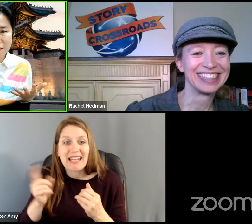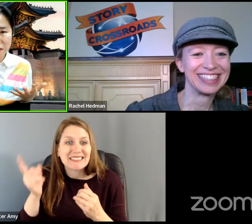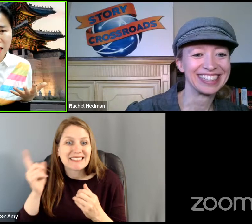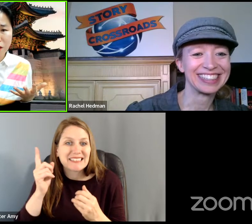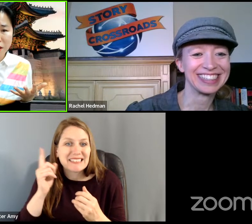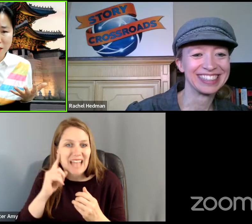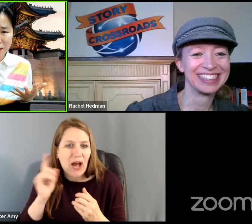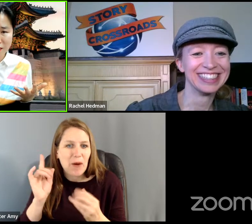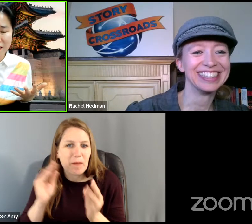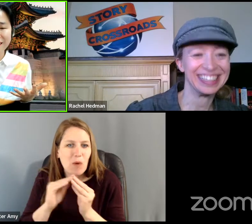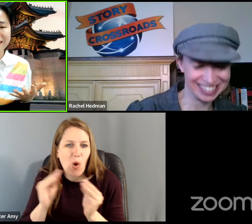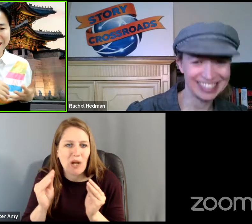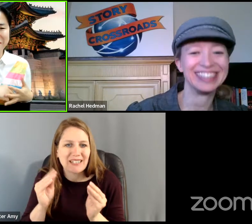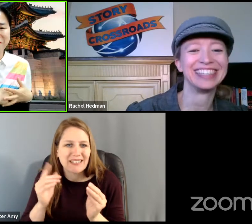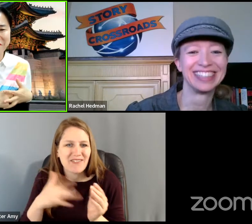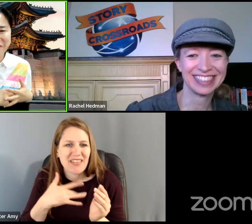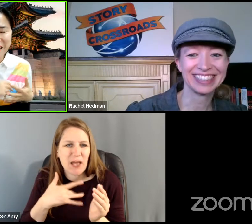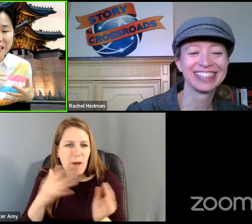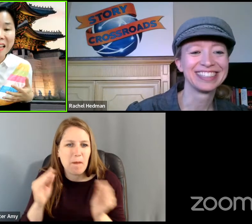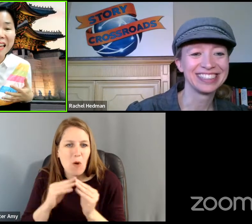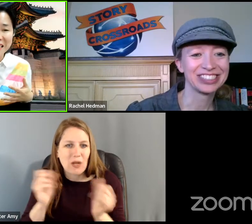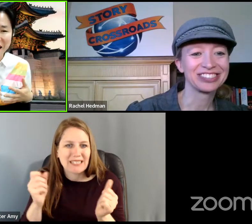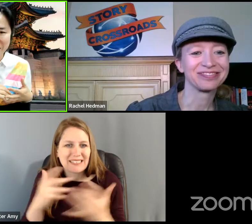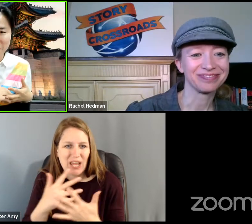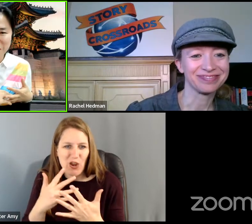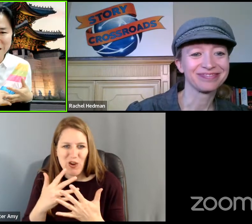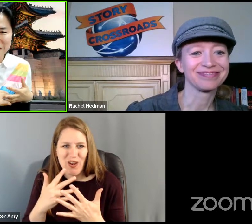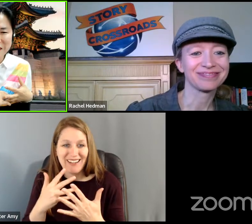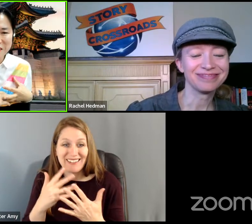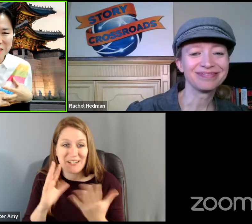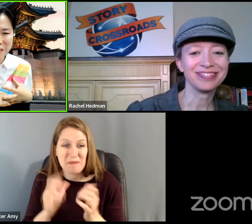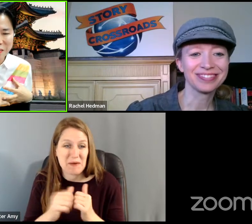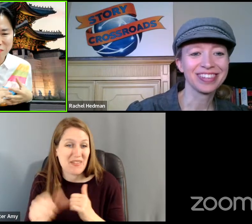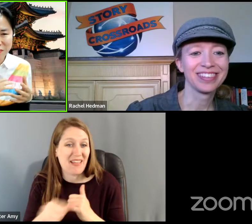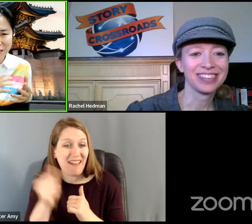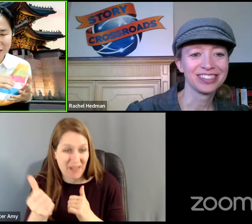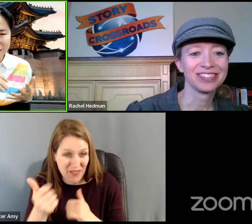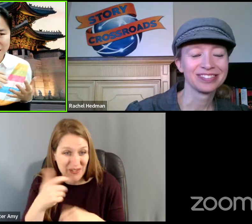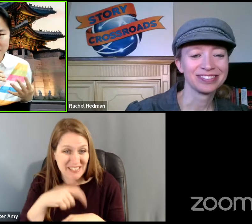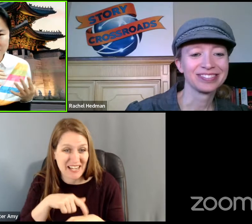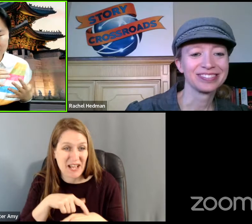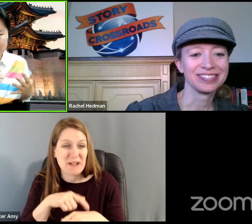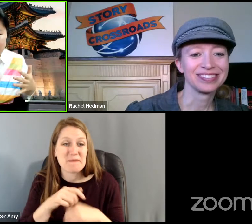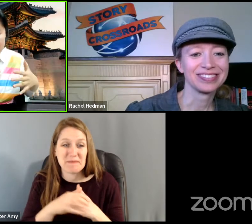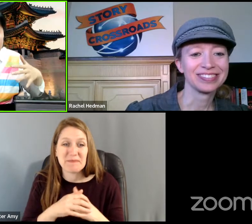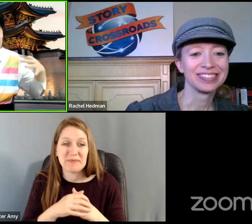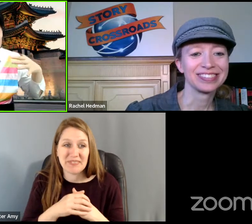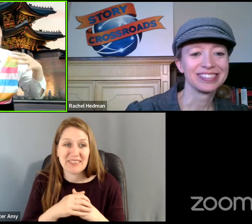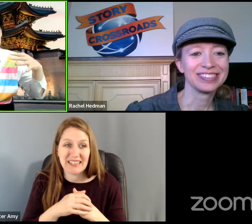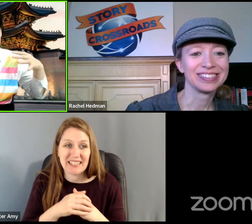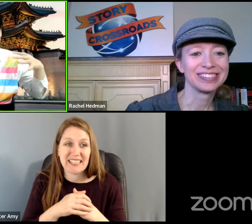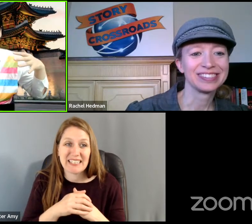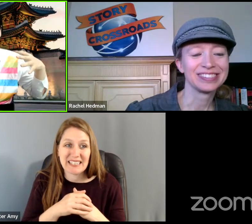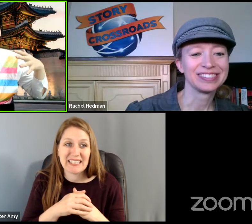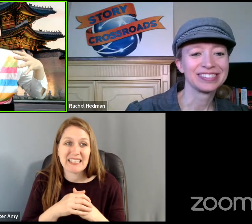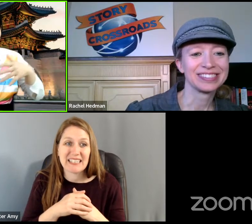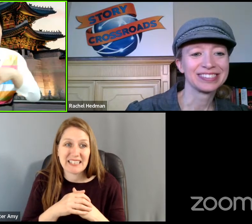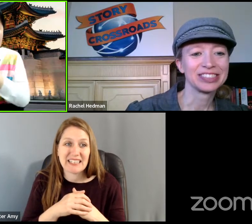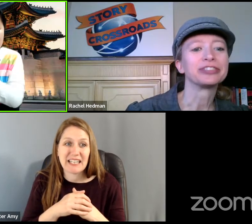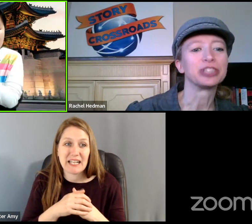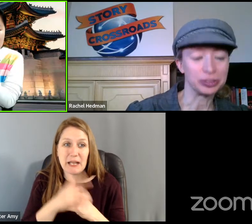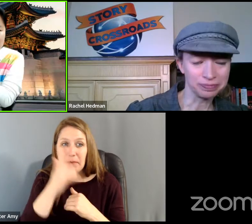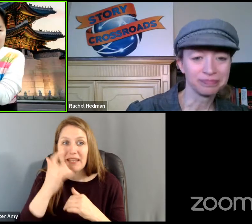spookier, scarier than any time. So the